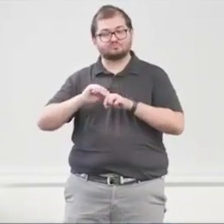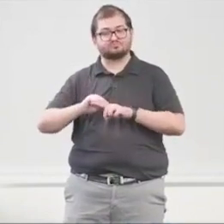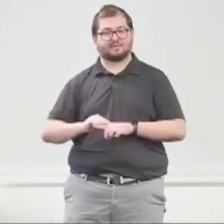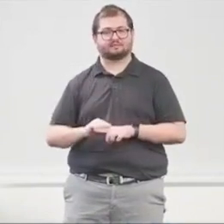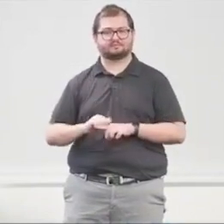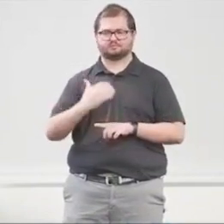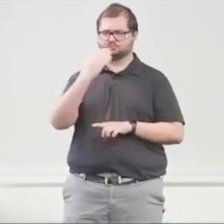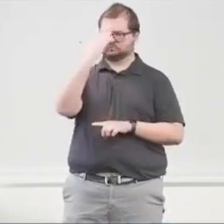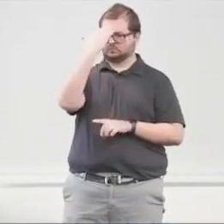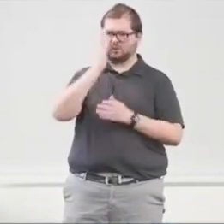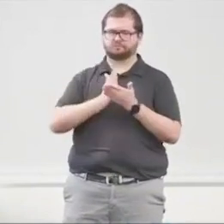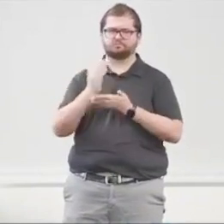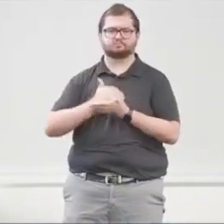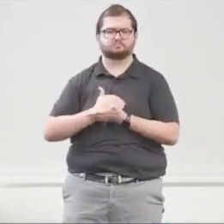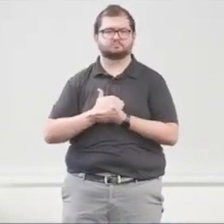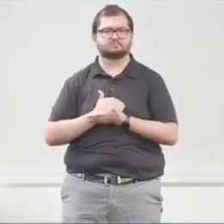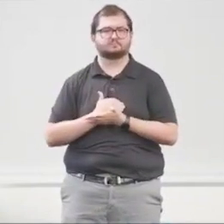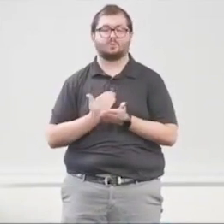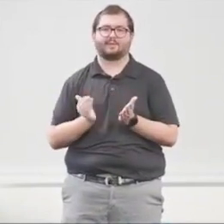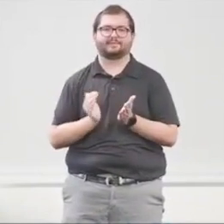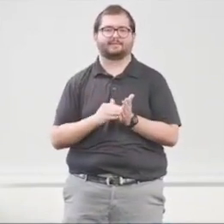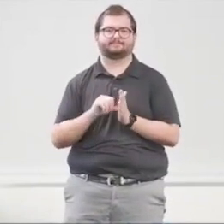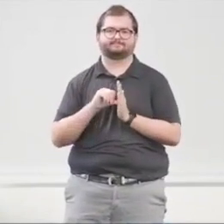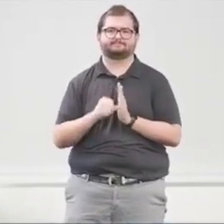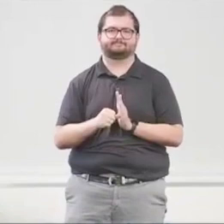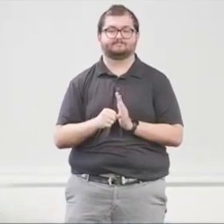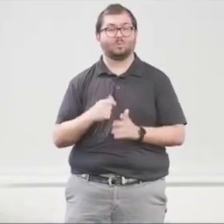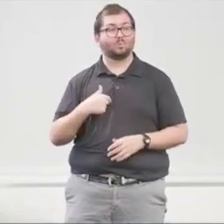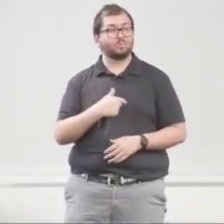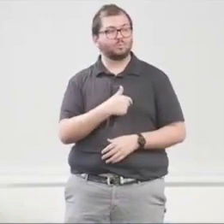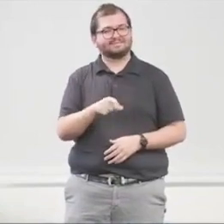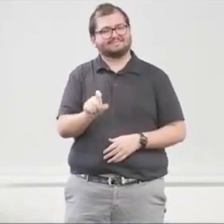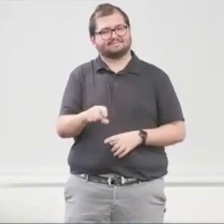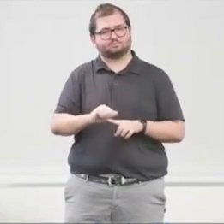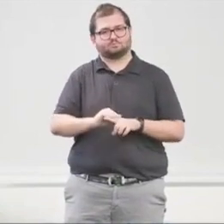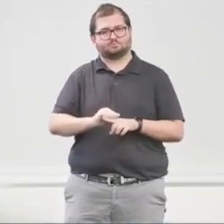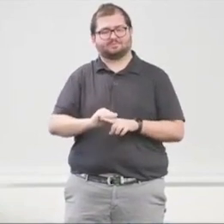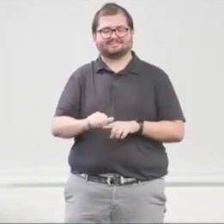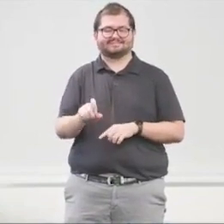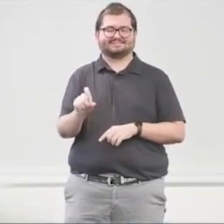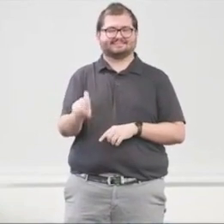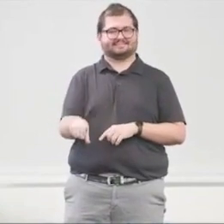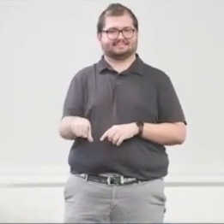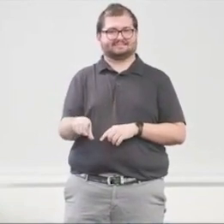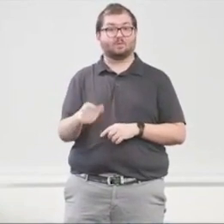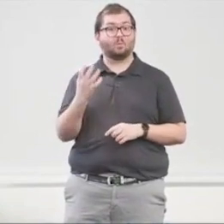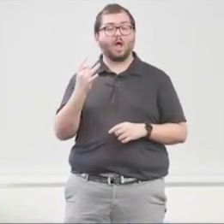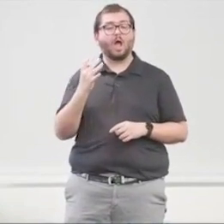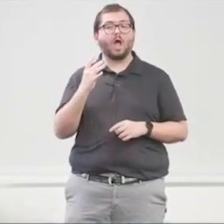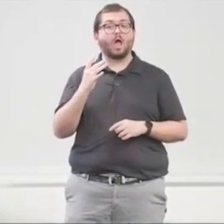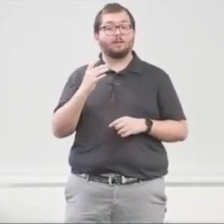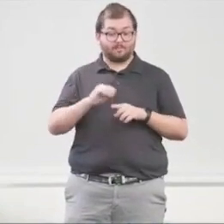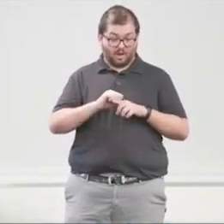that's something I want to reinforce here. We need to practice these things so that we have the muscle memory so that